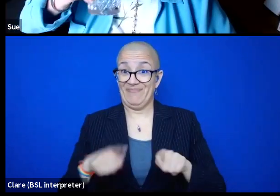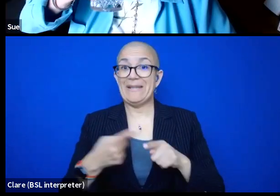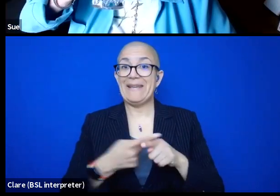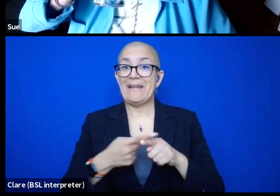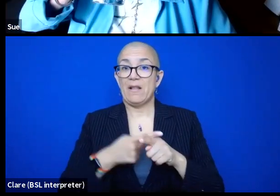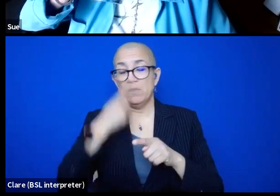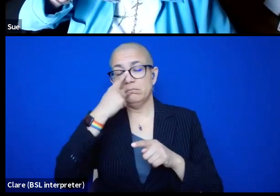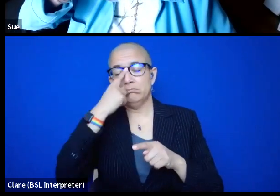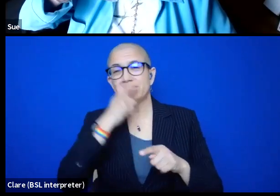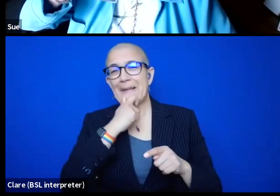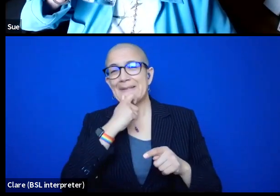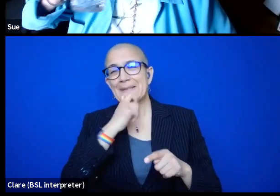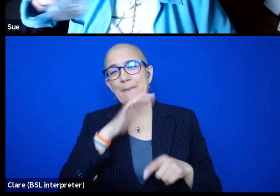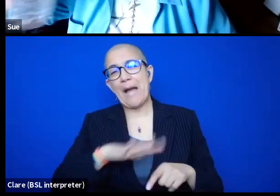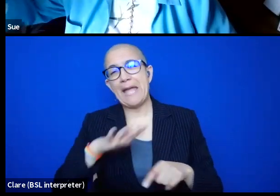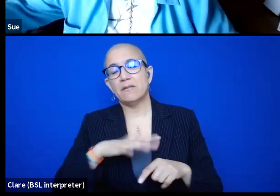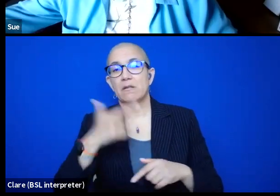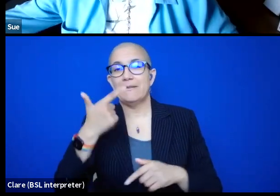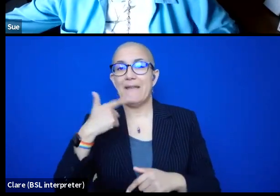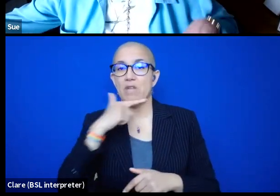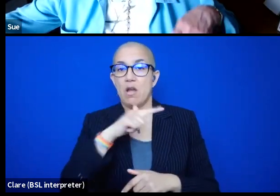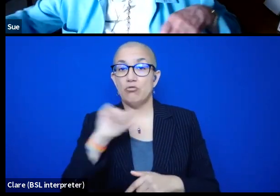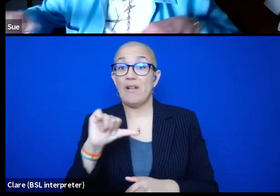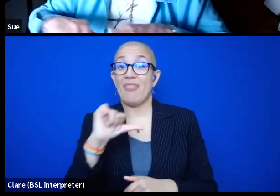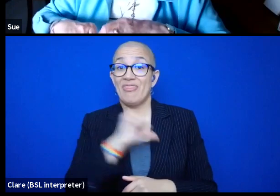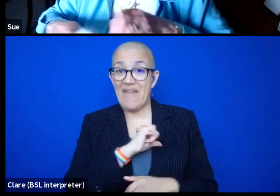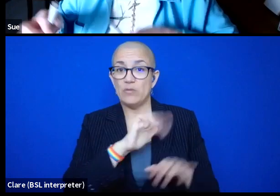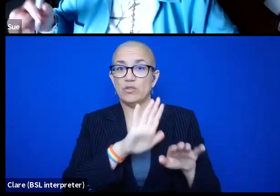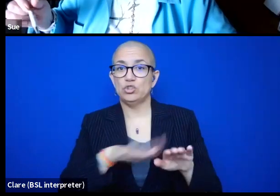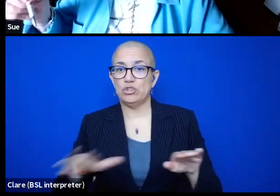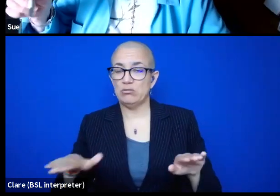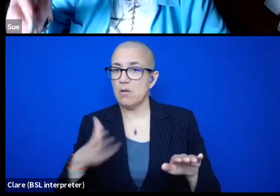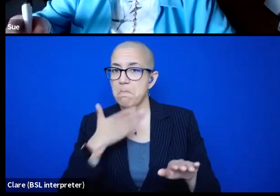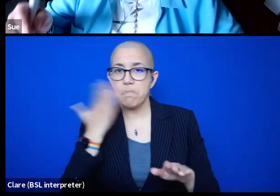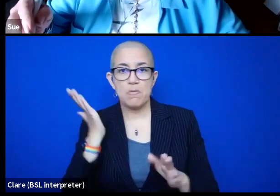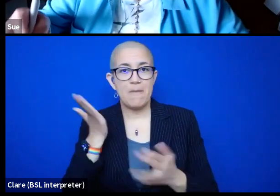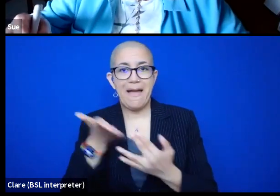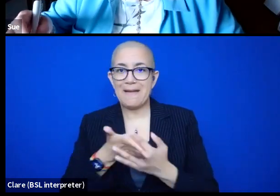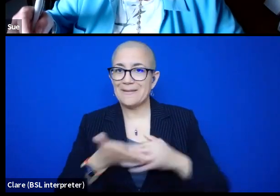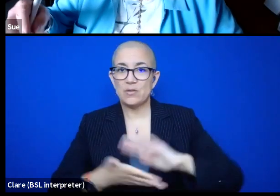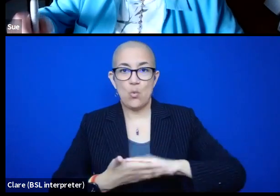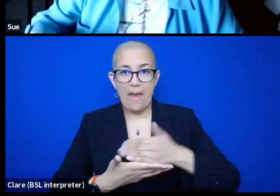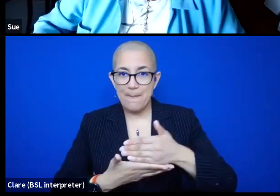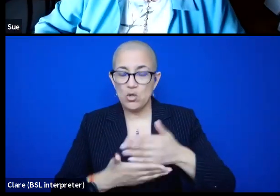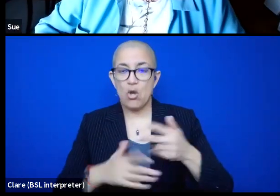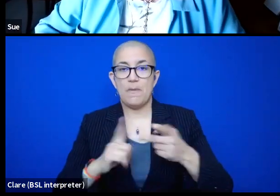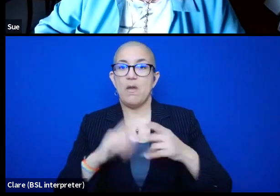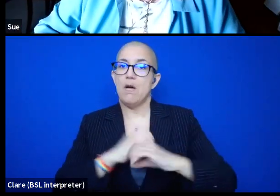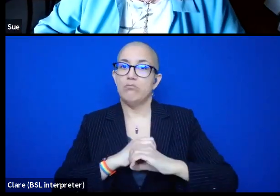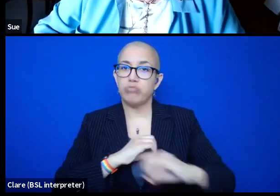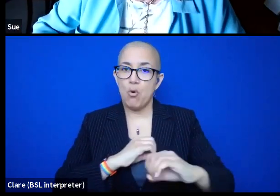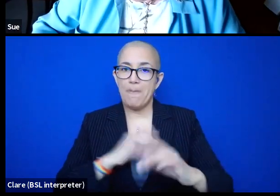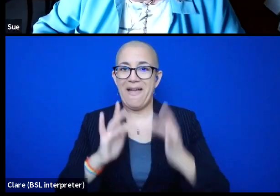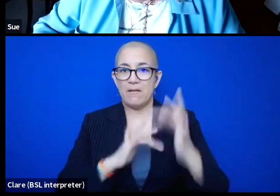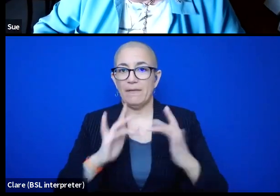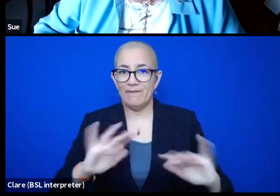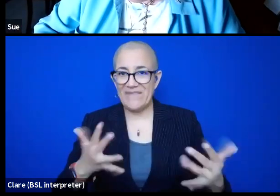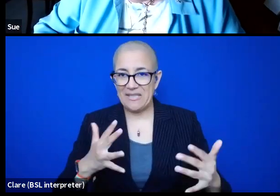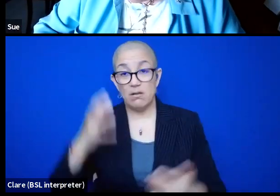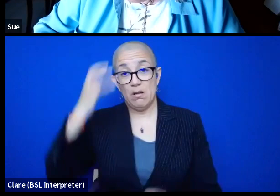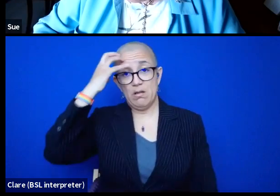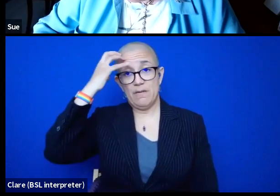estimated 700,000 children who don't have access to laptops and broadband. And the government, in their wisdom,